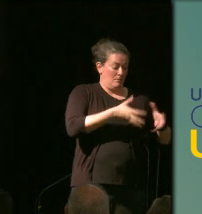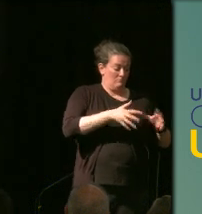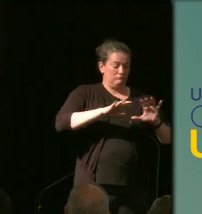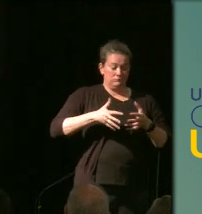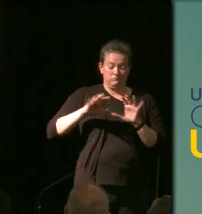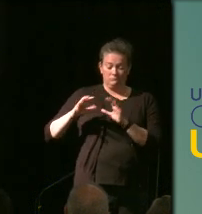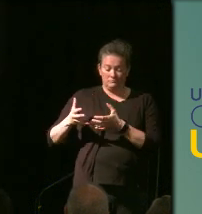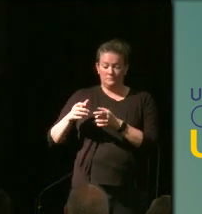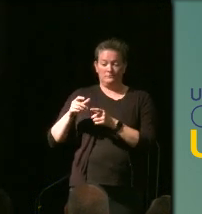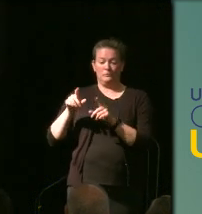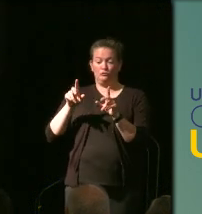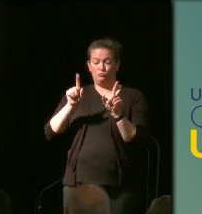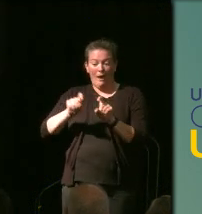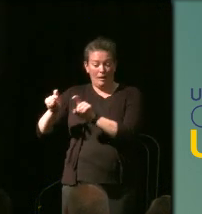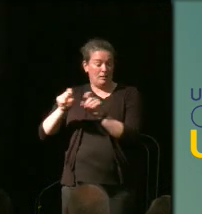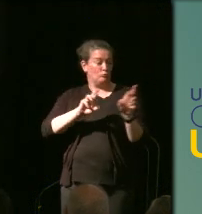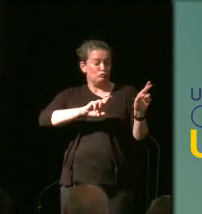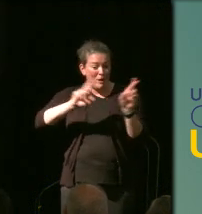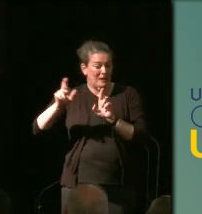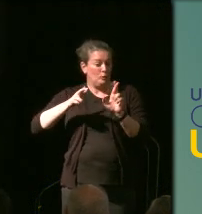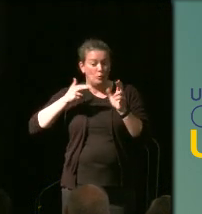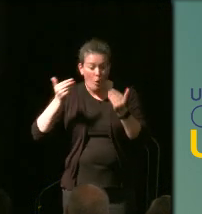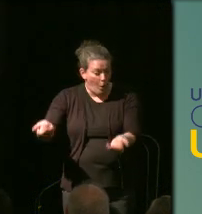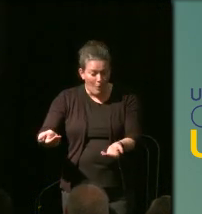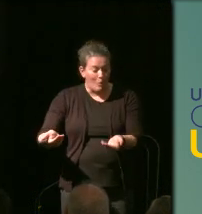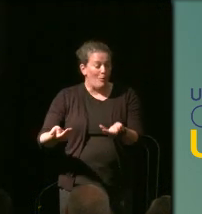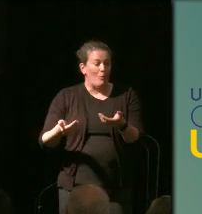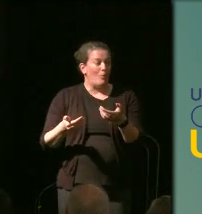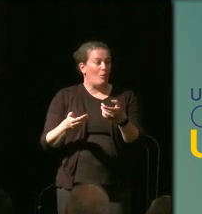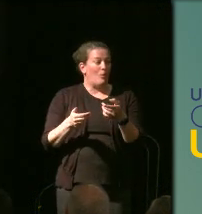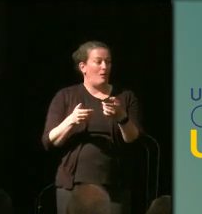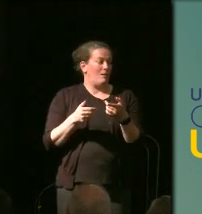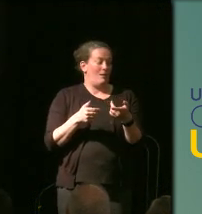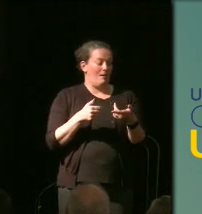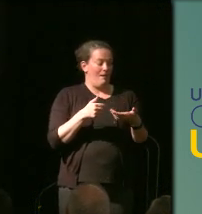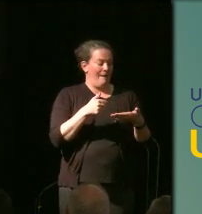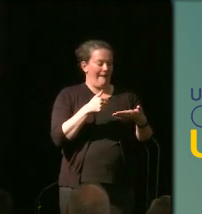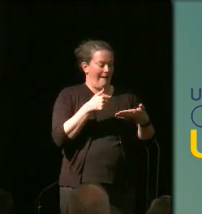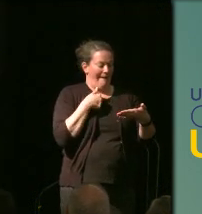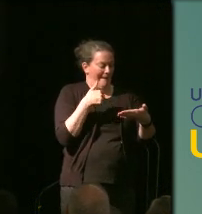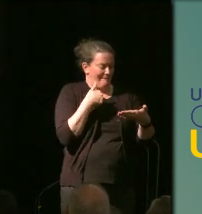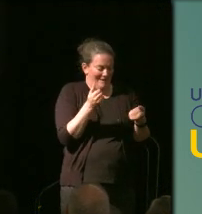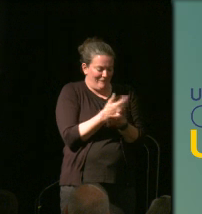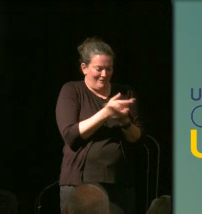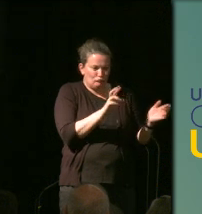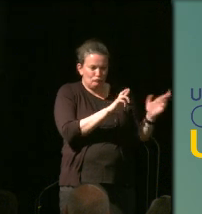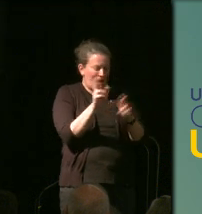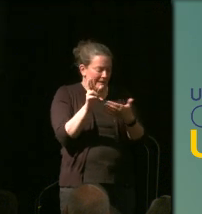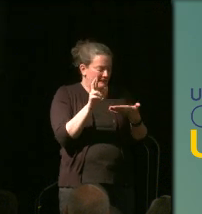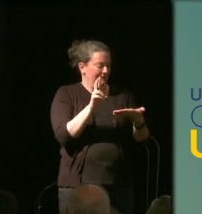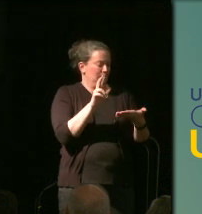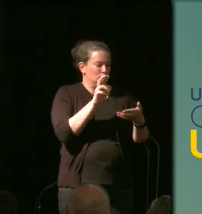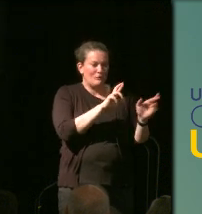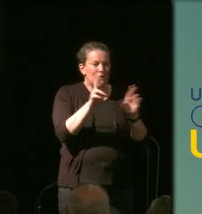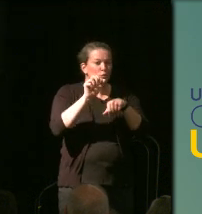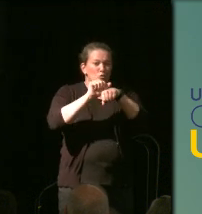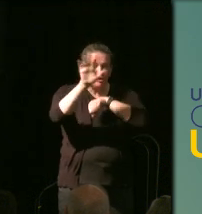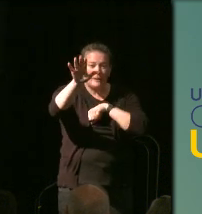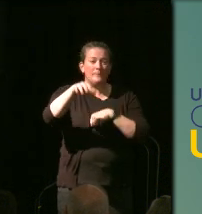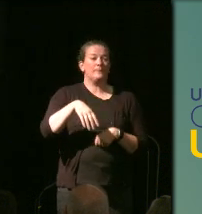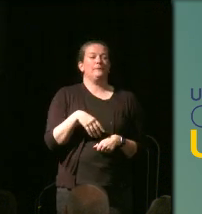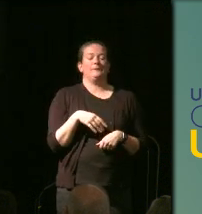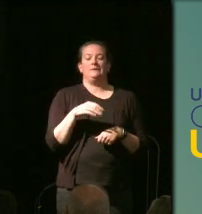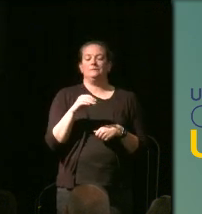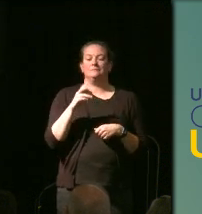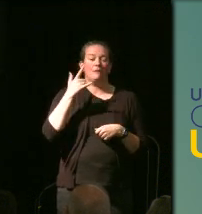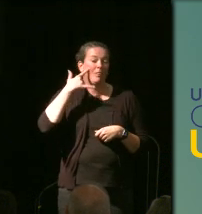personally witnessed them get picked up in a cryoport shipper and shipped out to our main site at UC Irvine last week. So we're ready to go, and we're aiming for